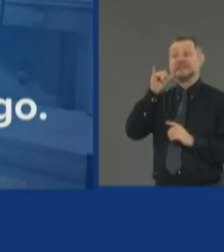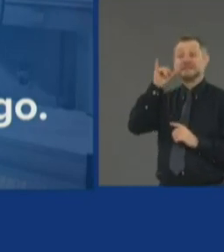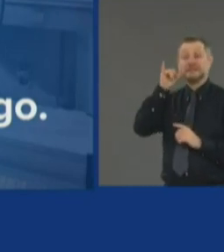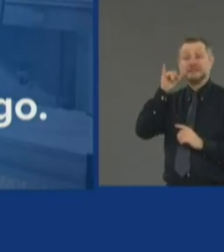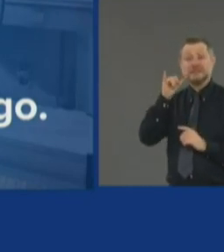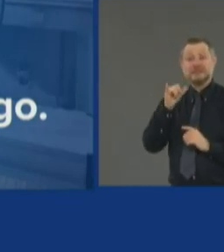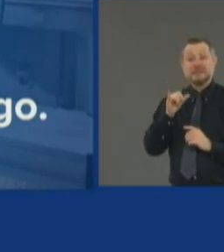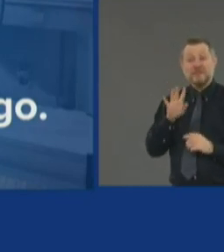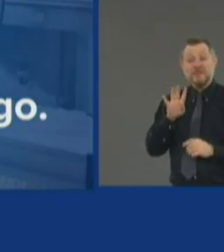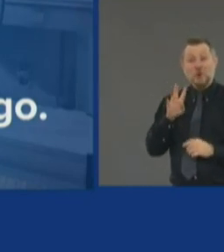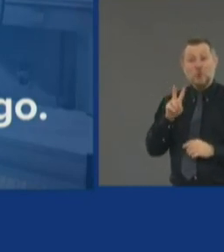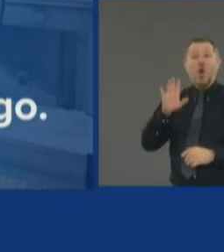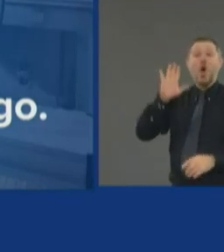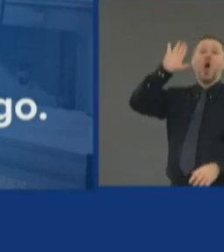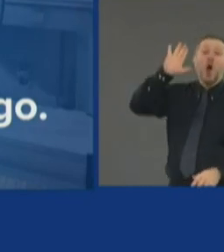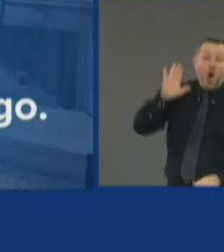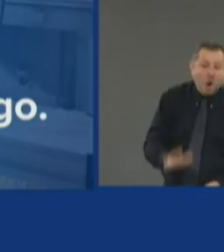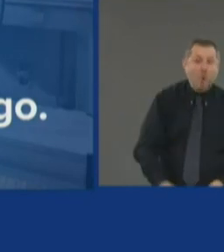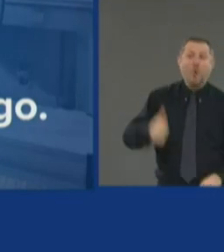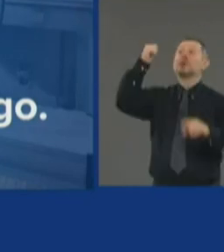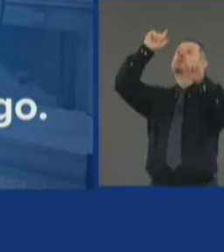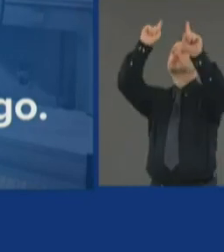we have had since this started.